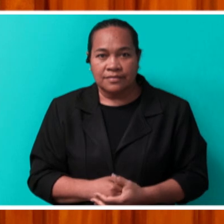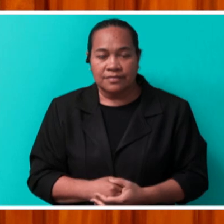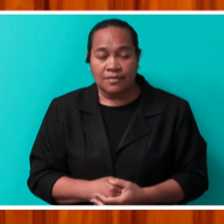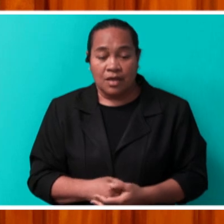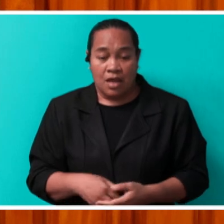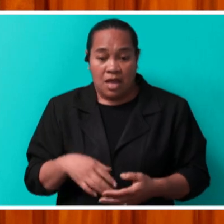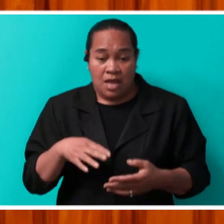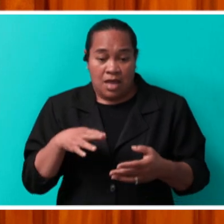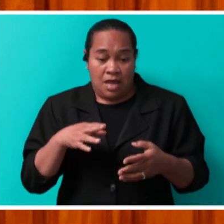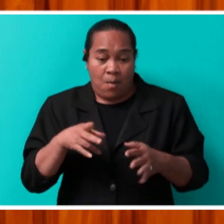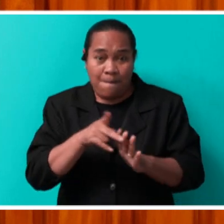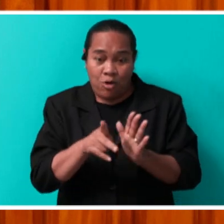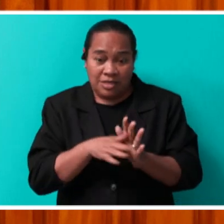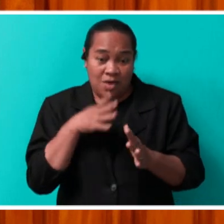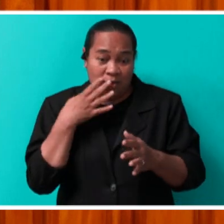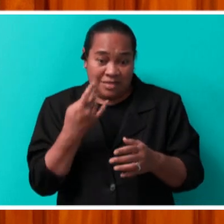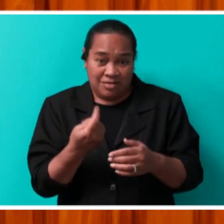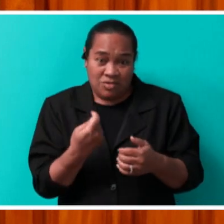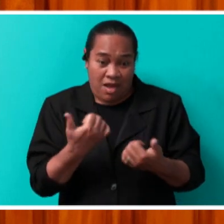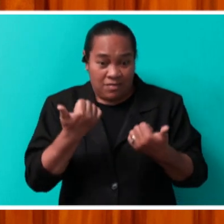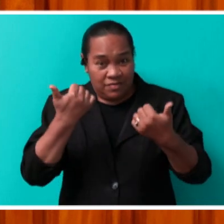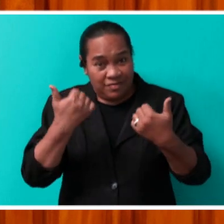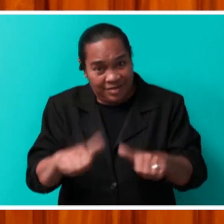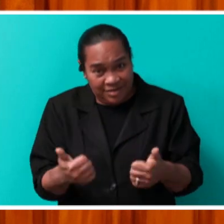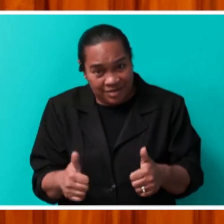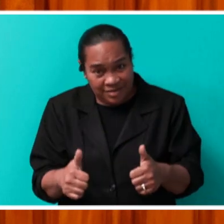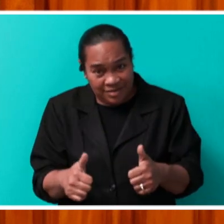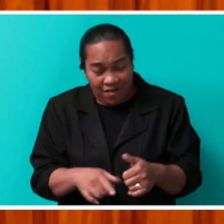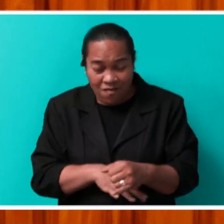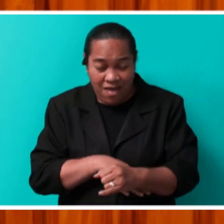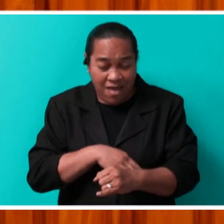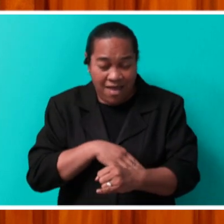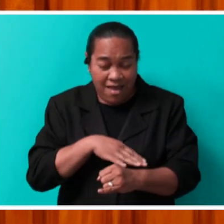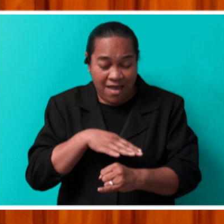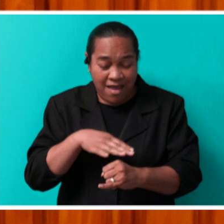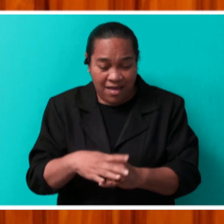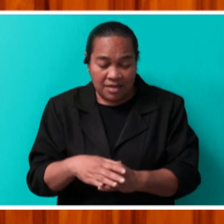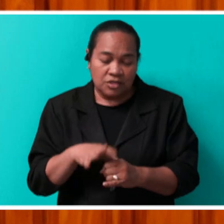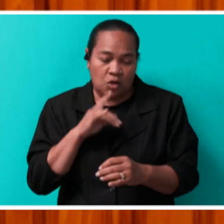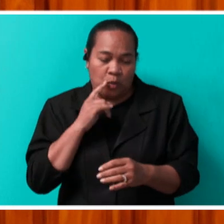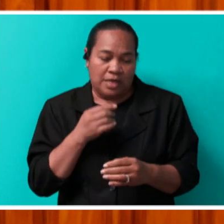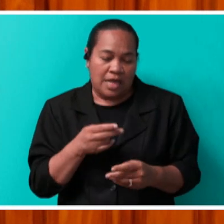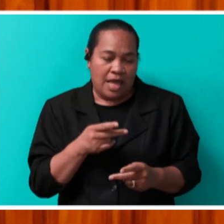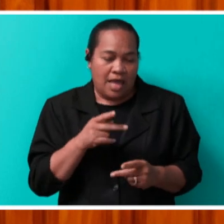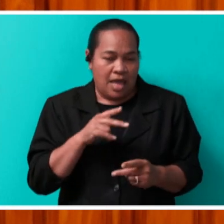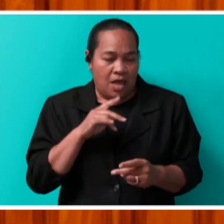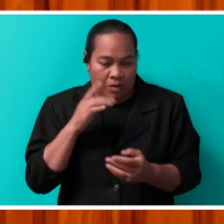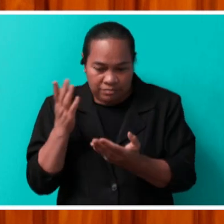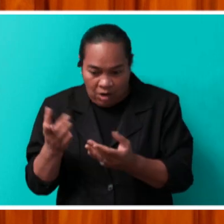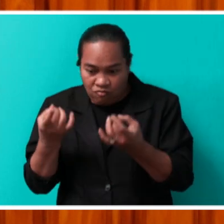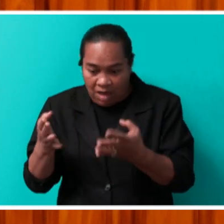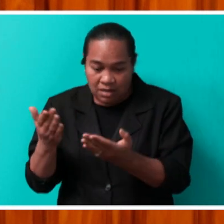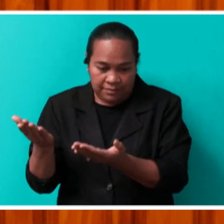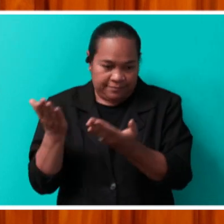policy is finalized, we will follow through the process of making consultations and